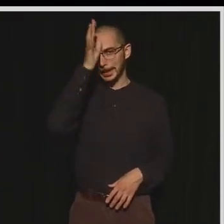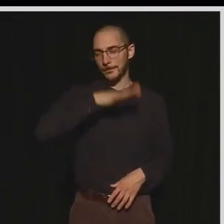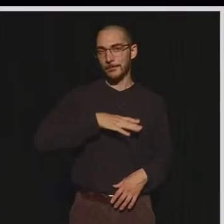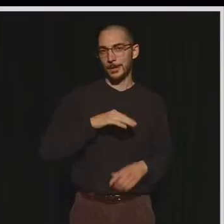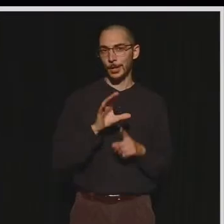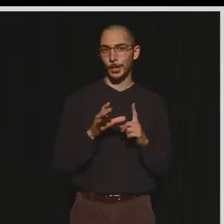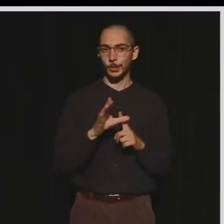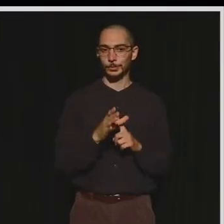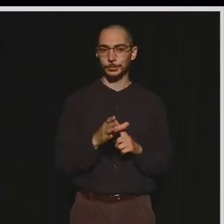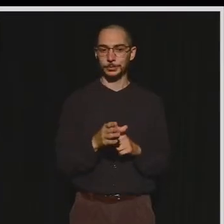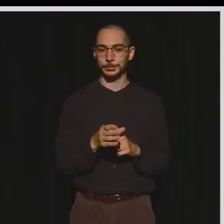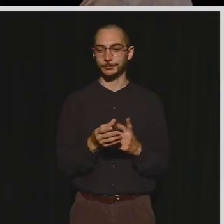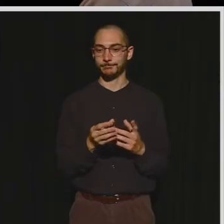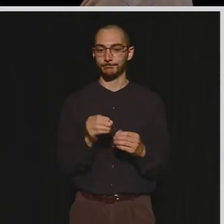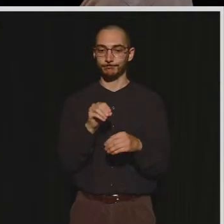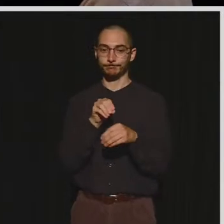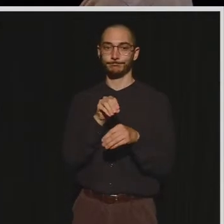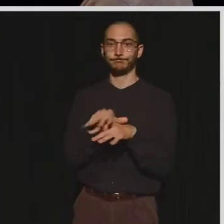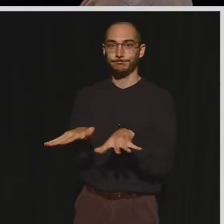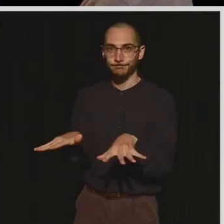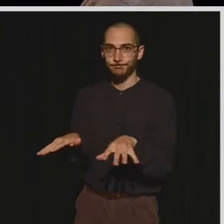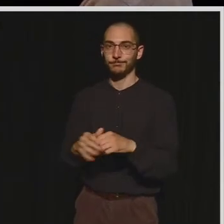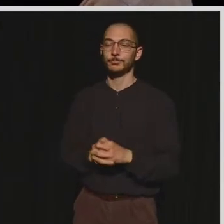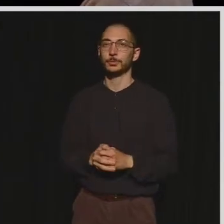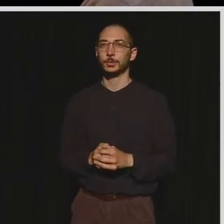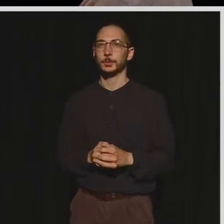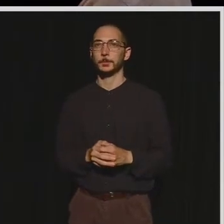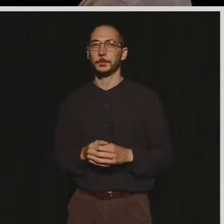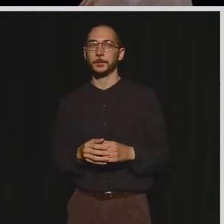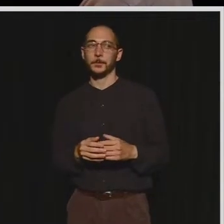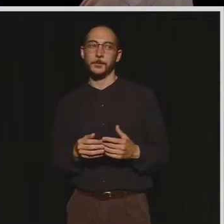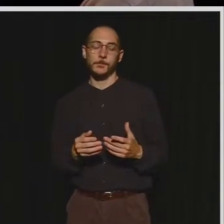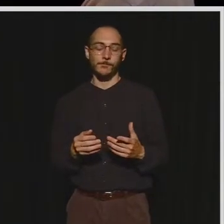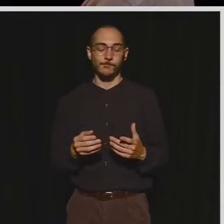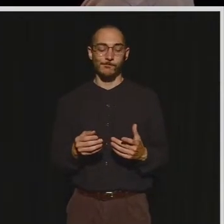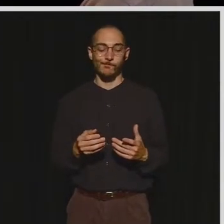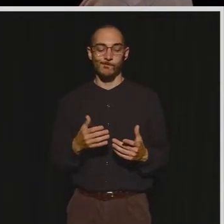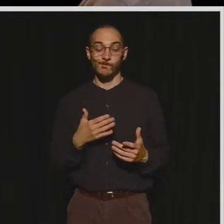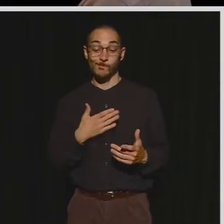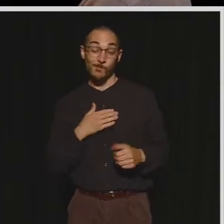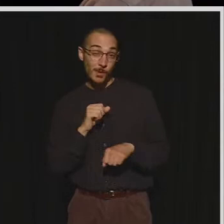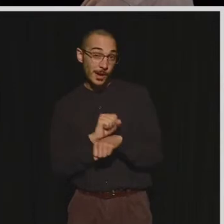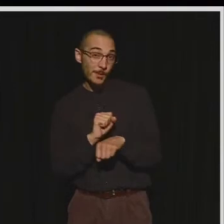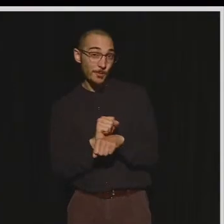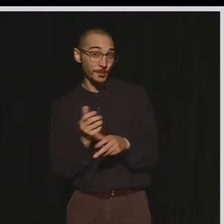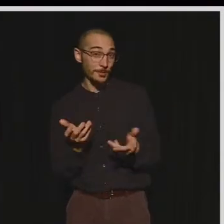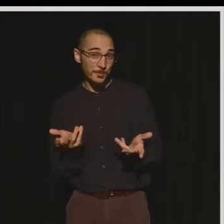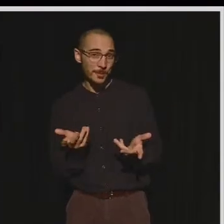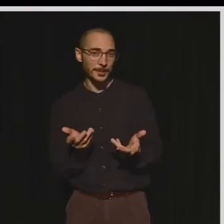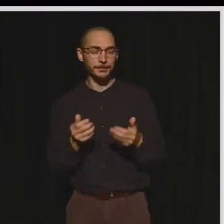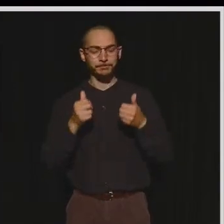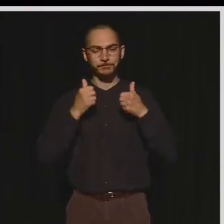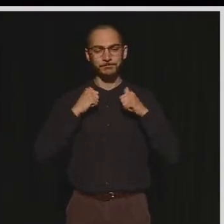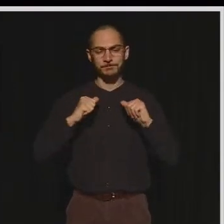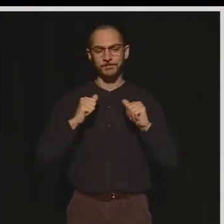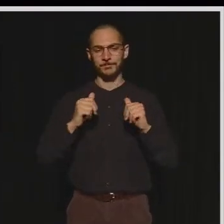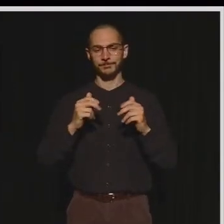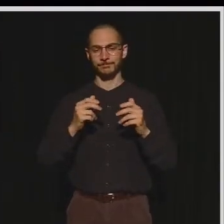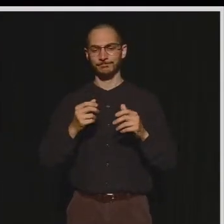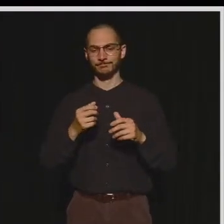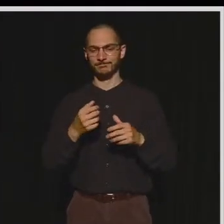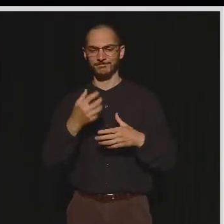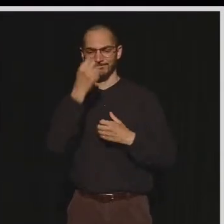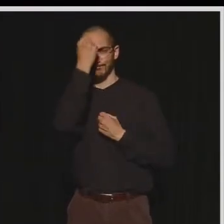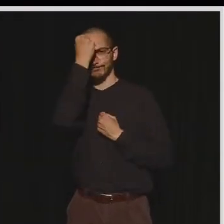to not go to those things, but instead to go to East Van Pride and to go to the Dyke March and